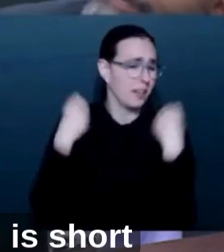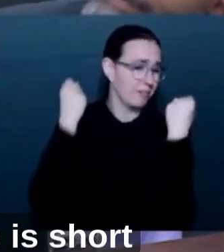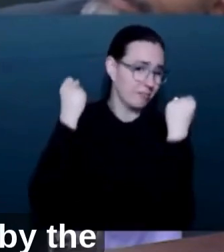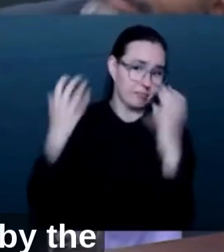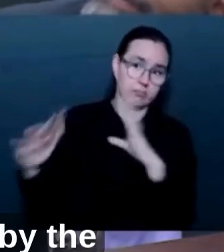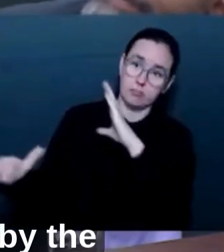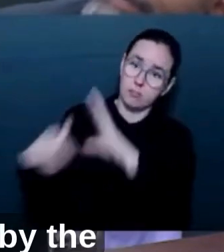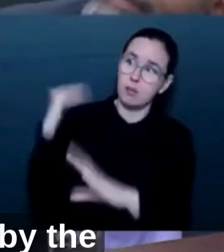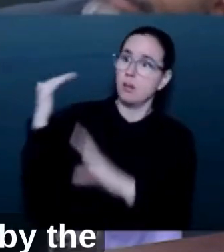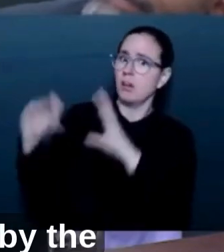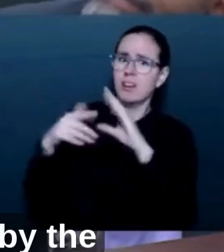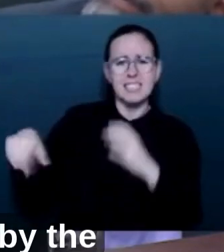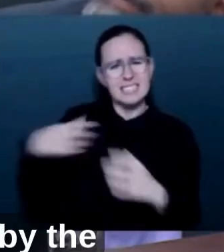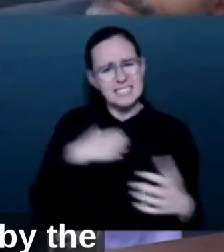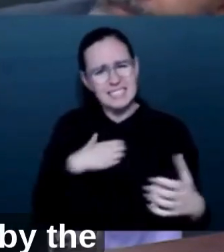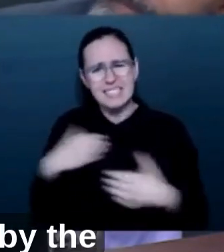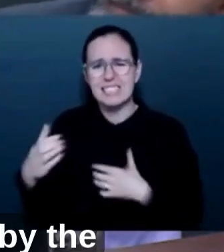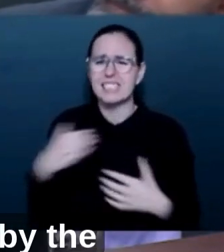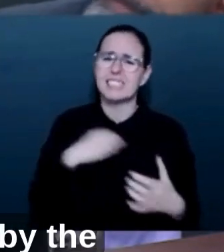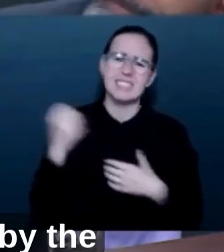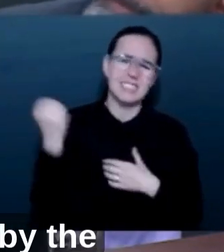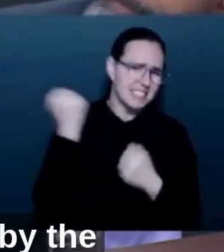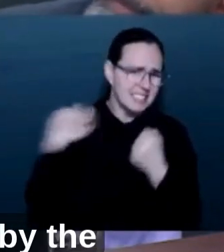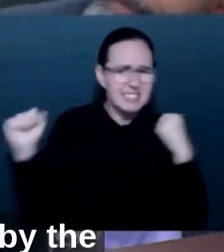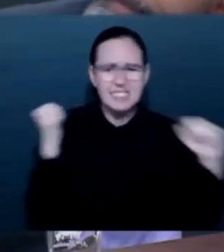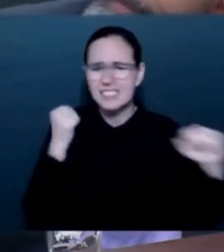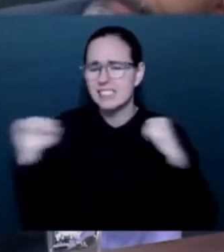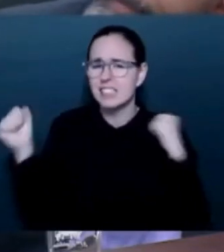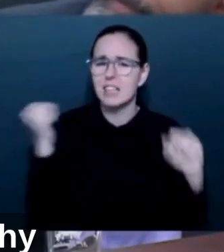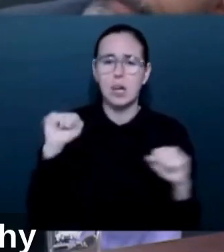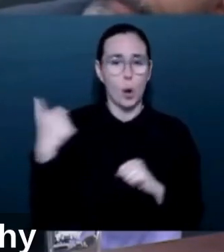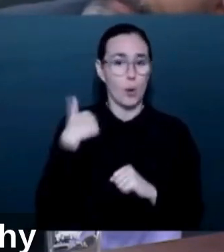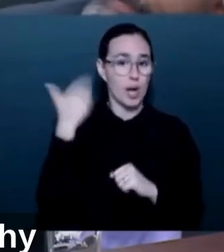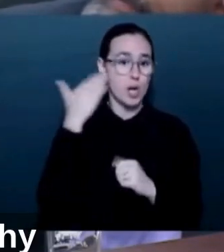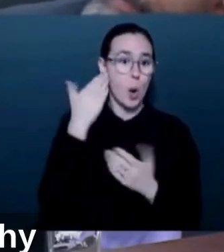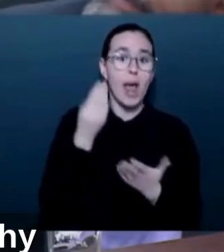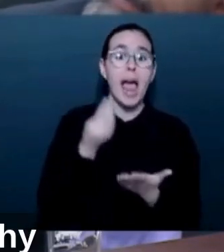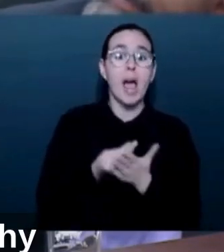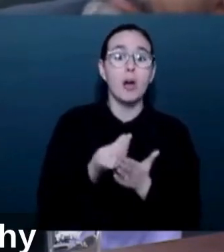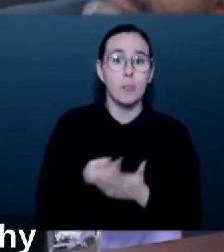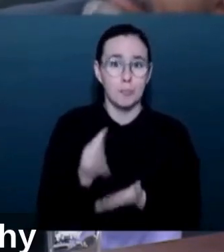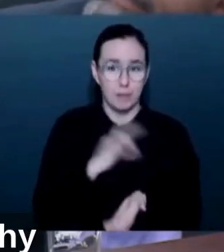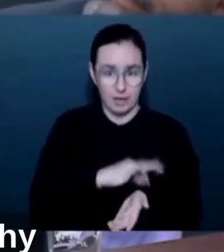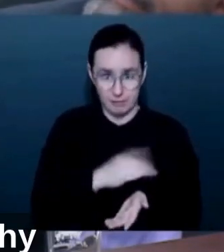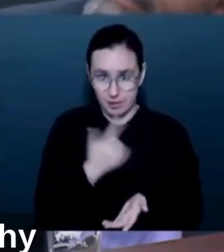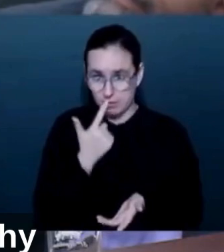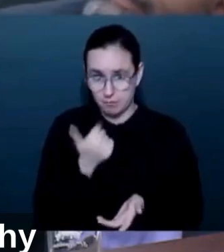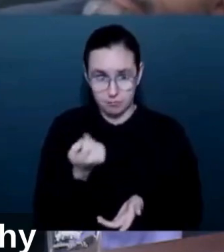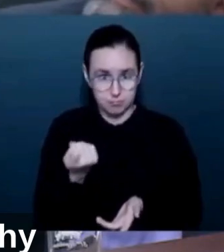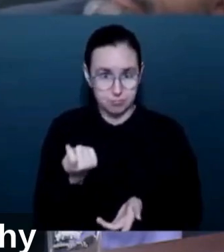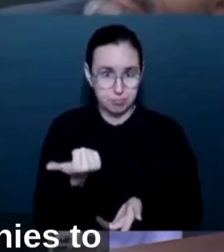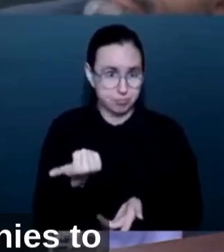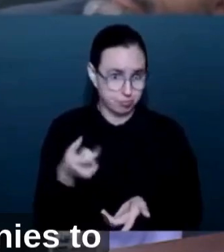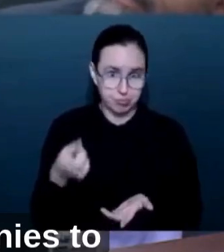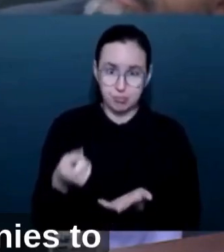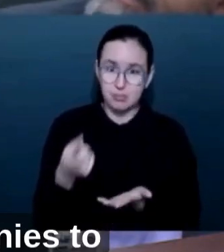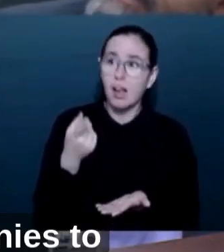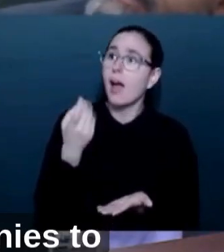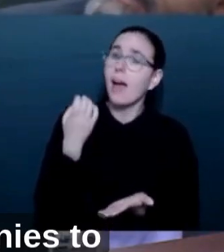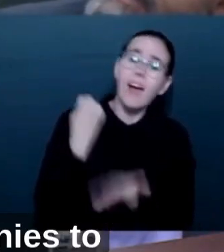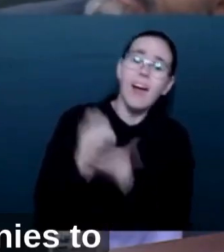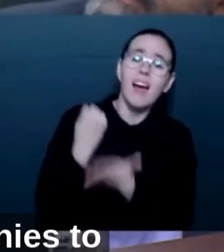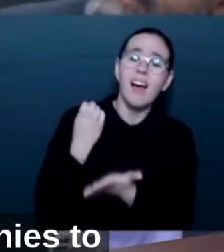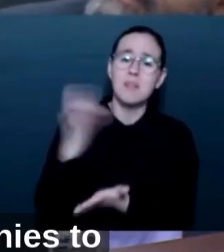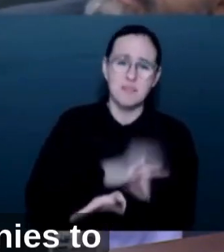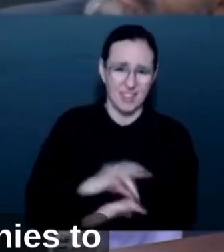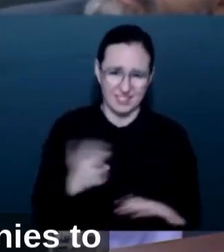these mines is short-lived, greatly exaggerated, and far outweighed by the costs. Ranchers and farmers want to know why. Why is this